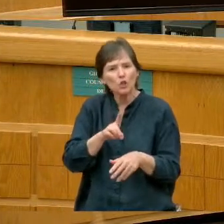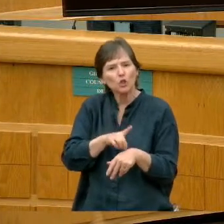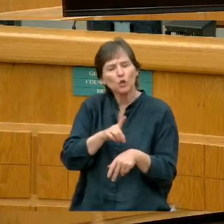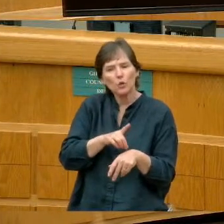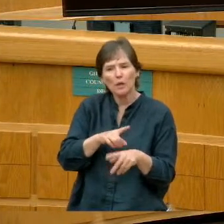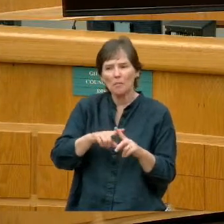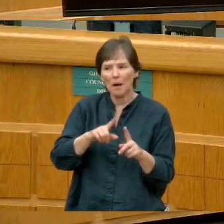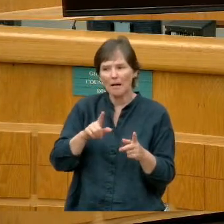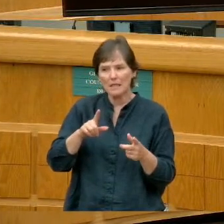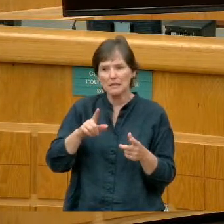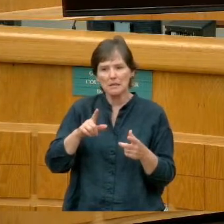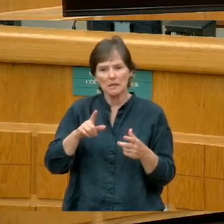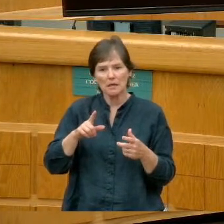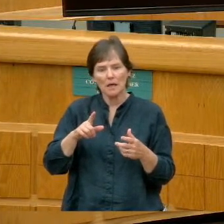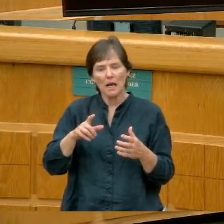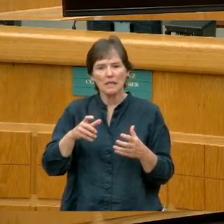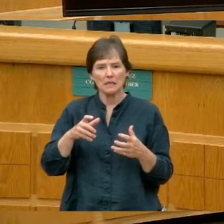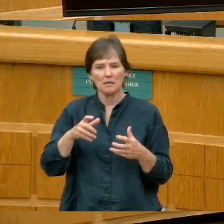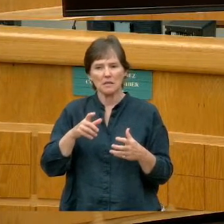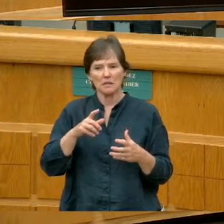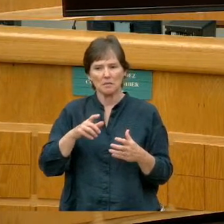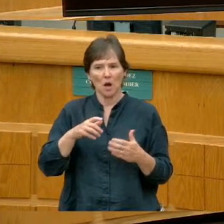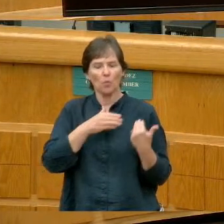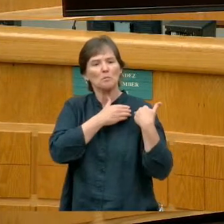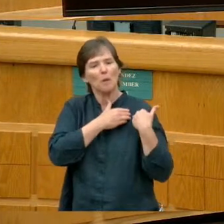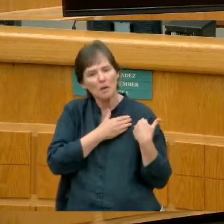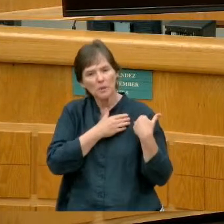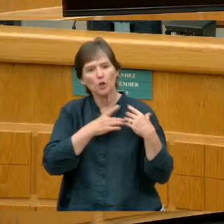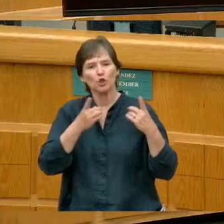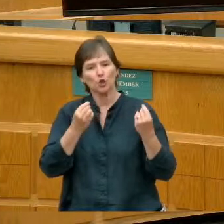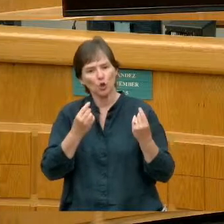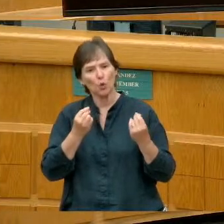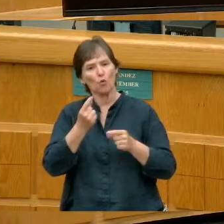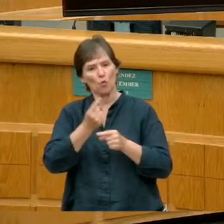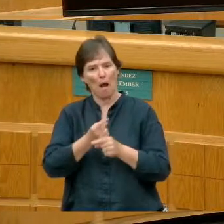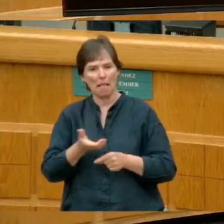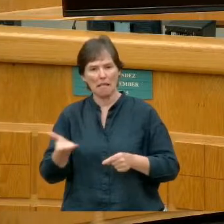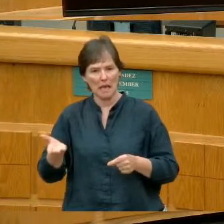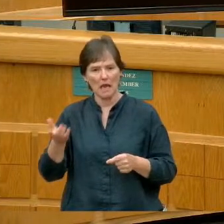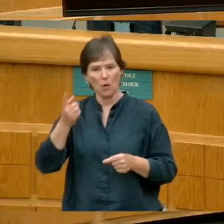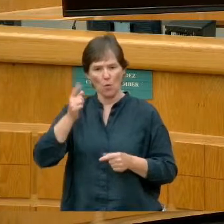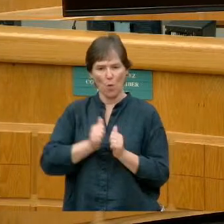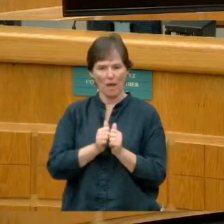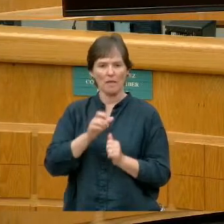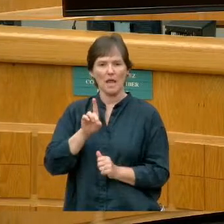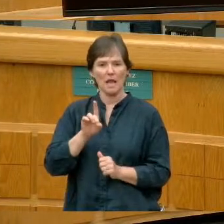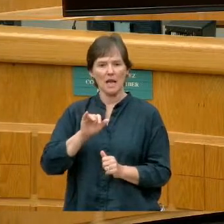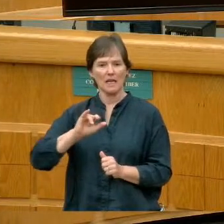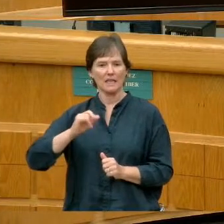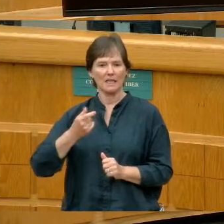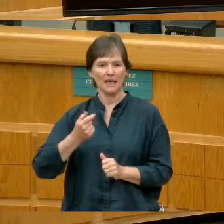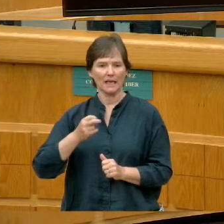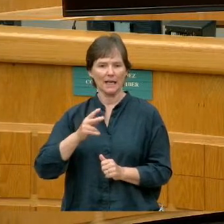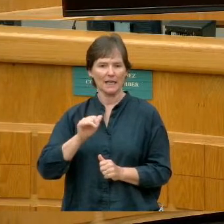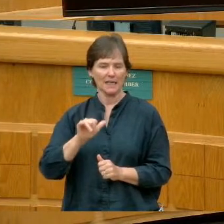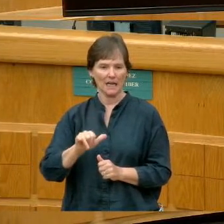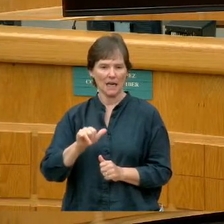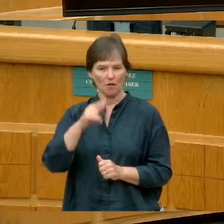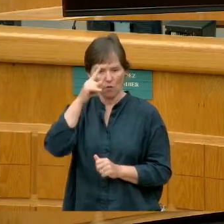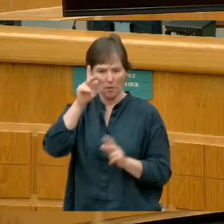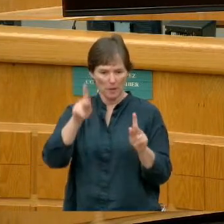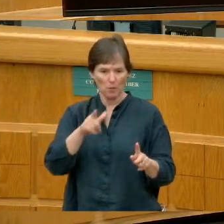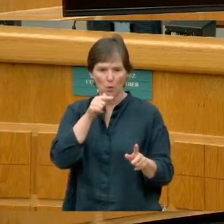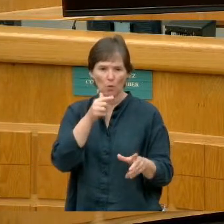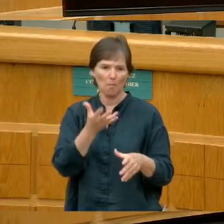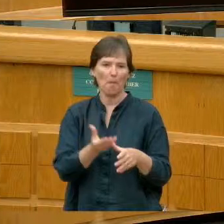obligation to do what's right for the dignity and the sacredness that we hold in esteem, to be the